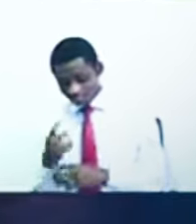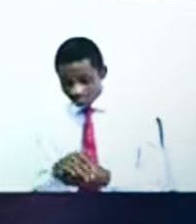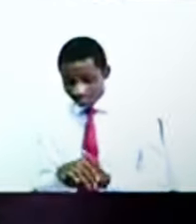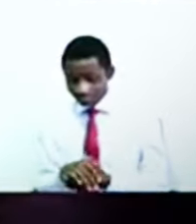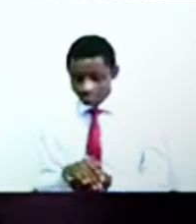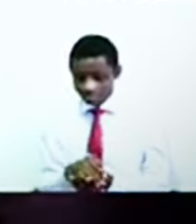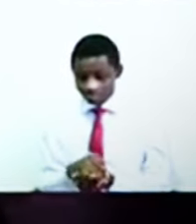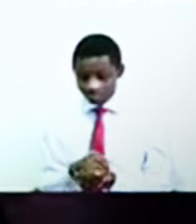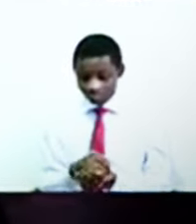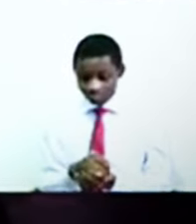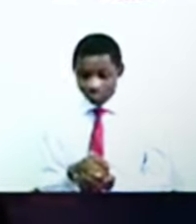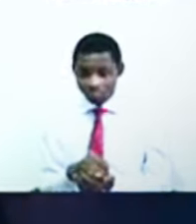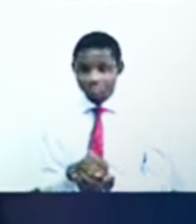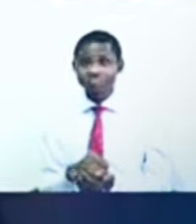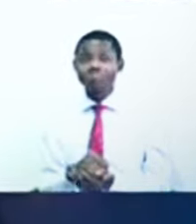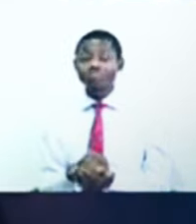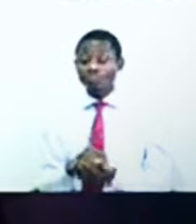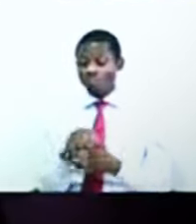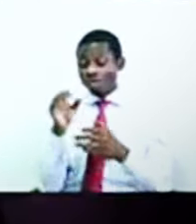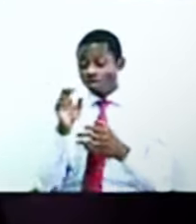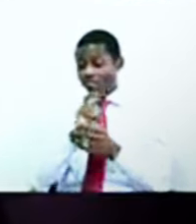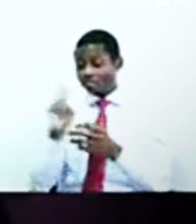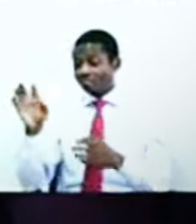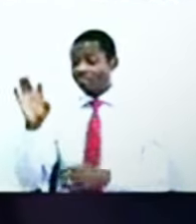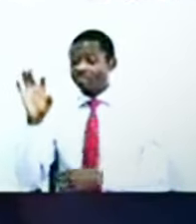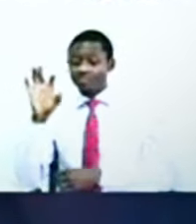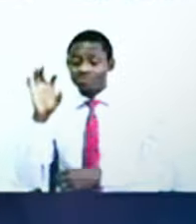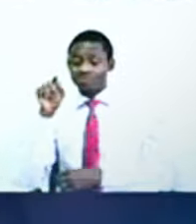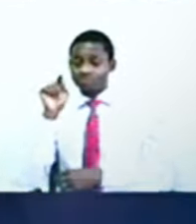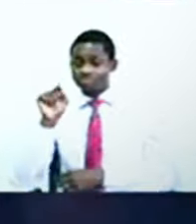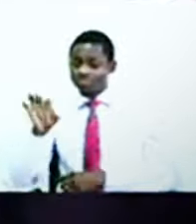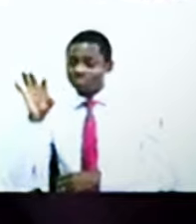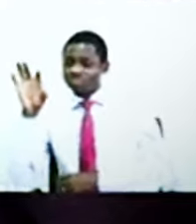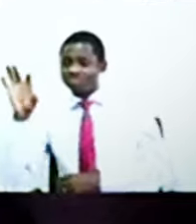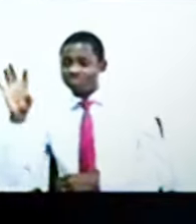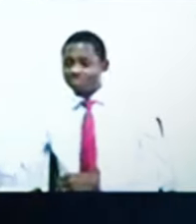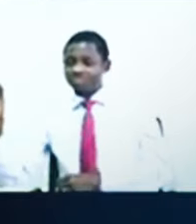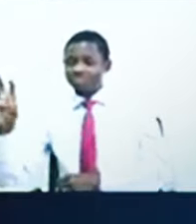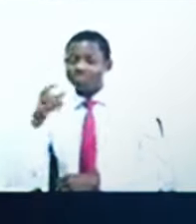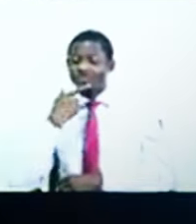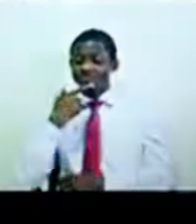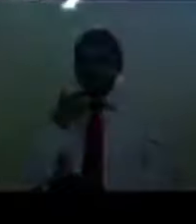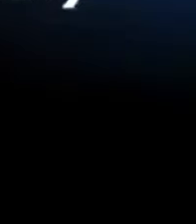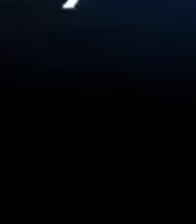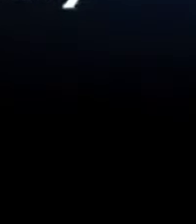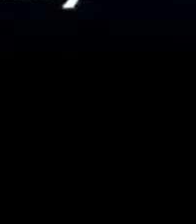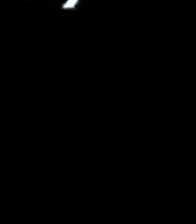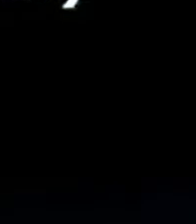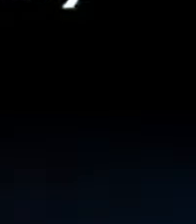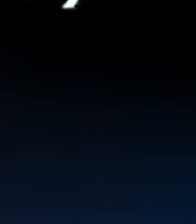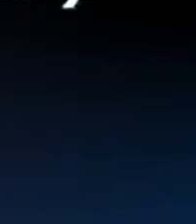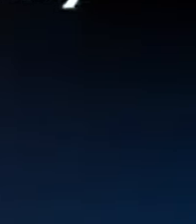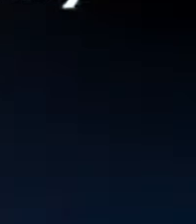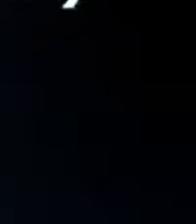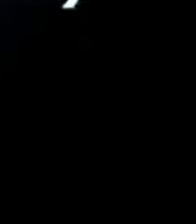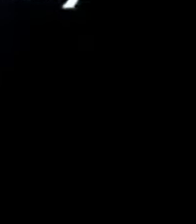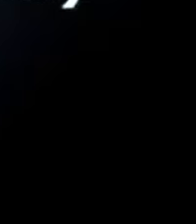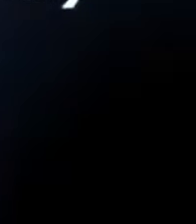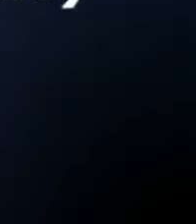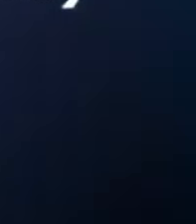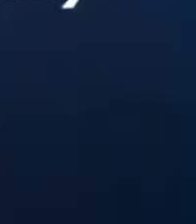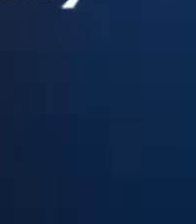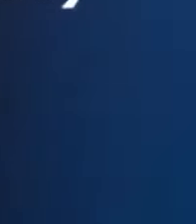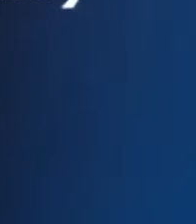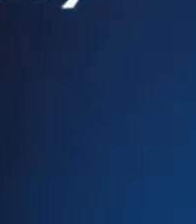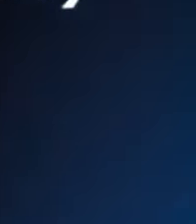I am astonished from verse 6. Galatians 1:6. I am astonished that you are so quickly deserting the one